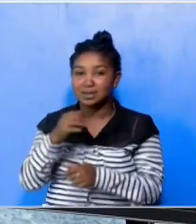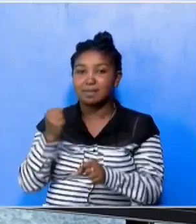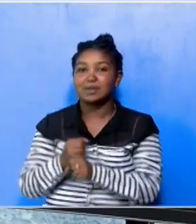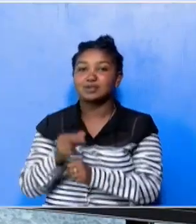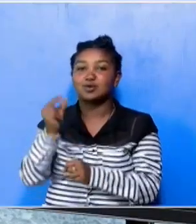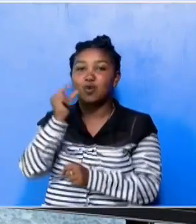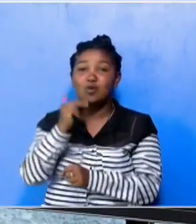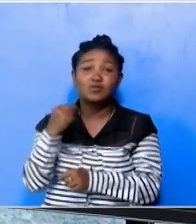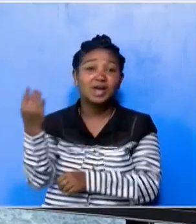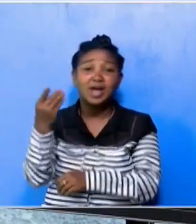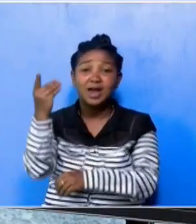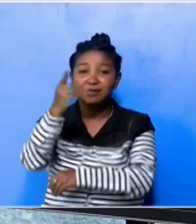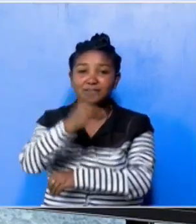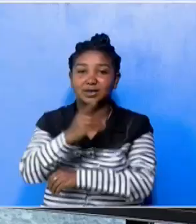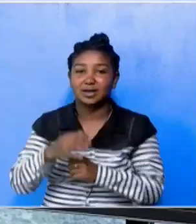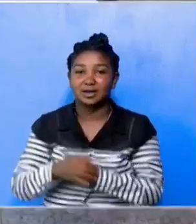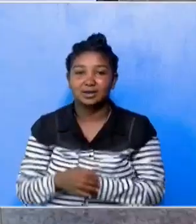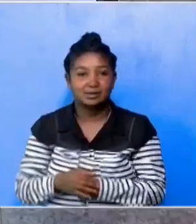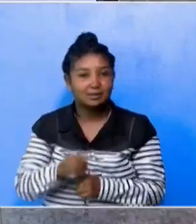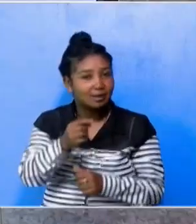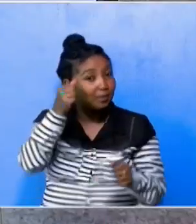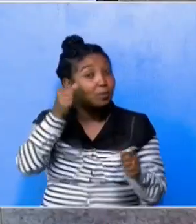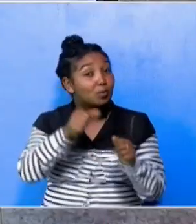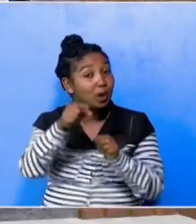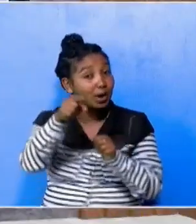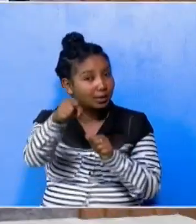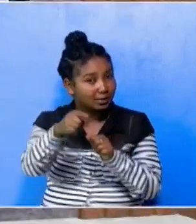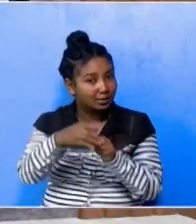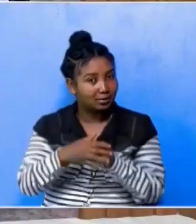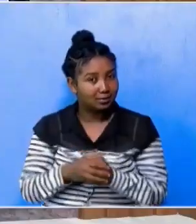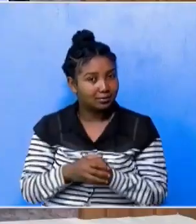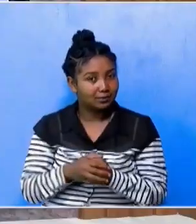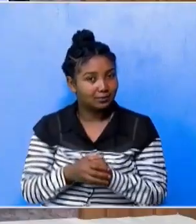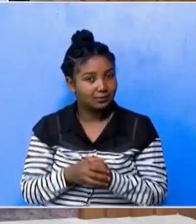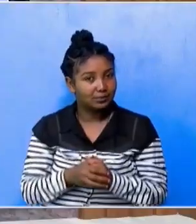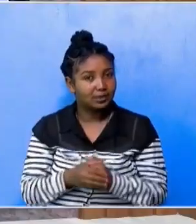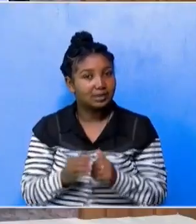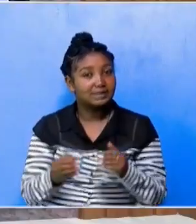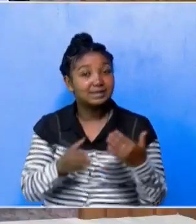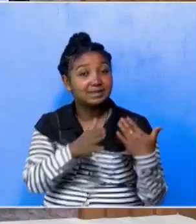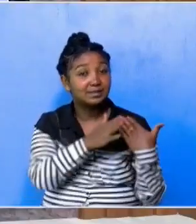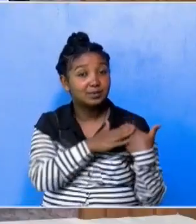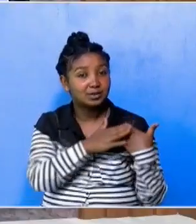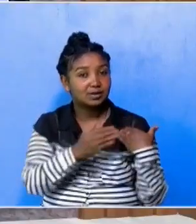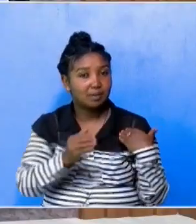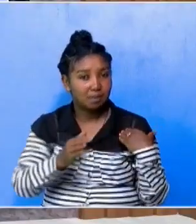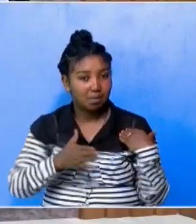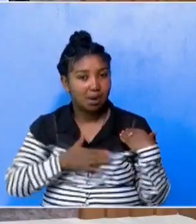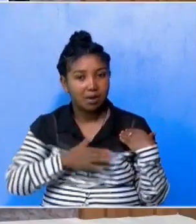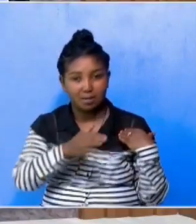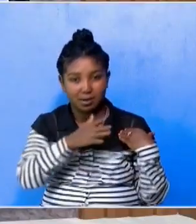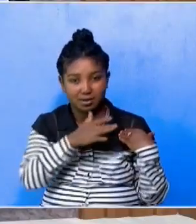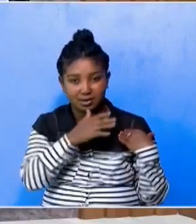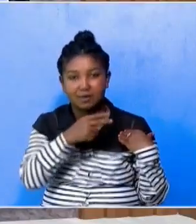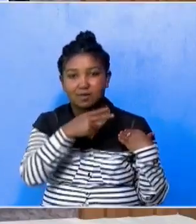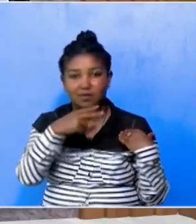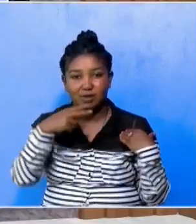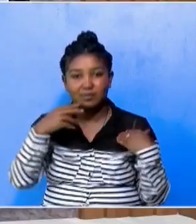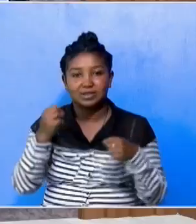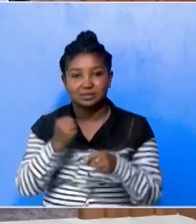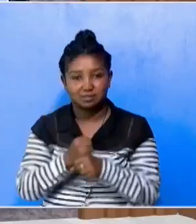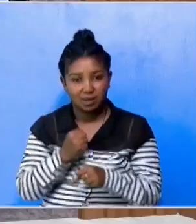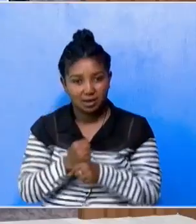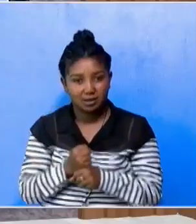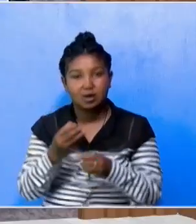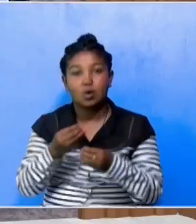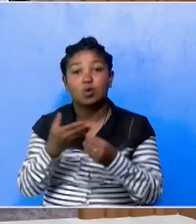coffee every day. Bear in your mind. The subject is my mother. The verb is makes.